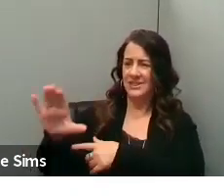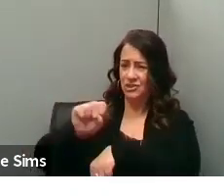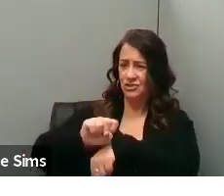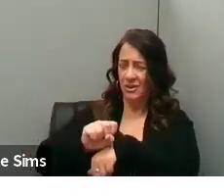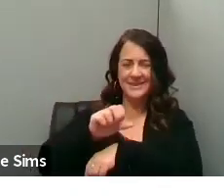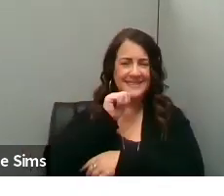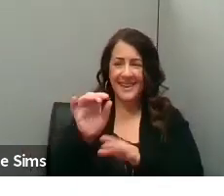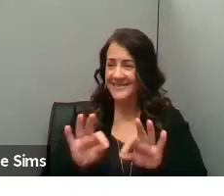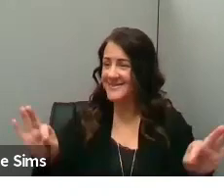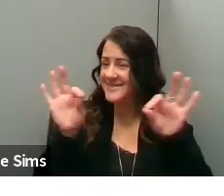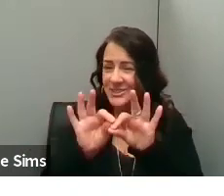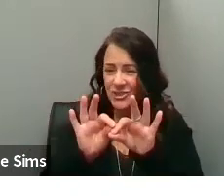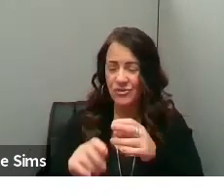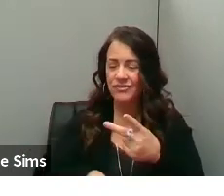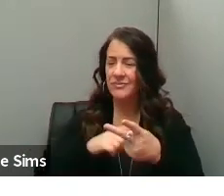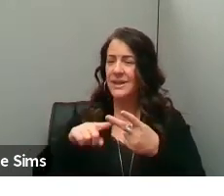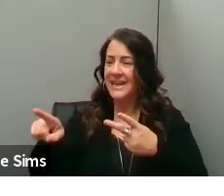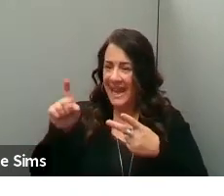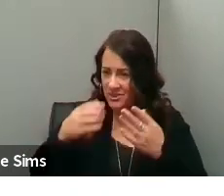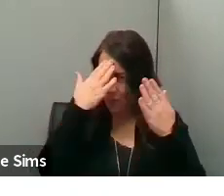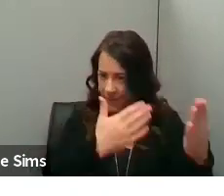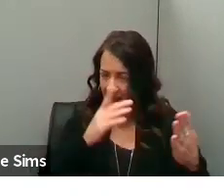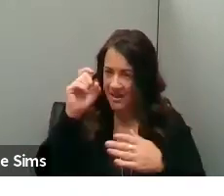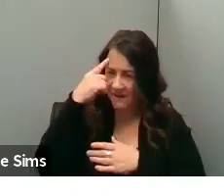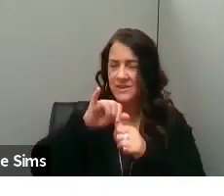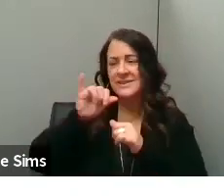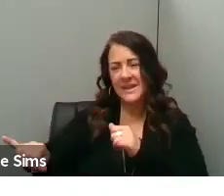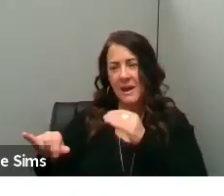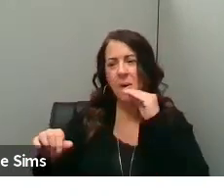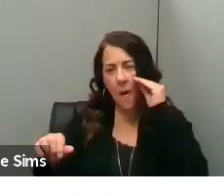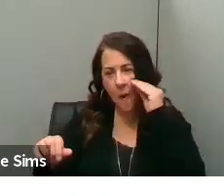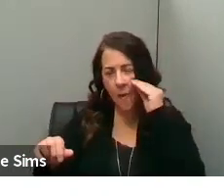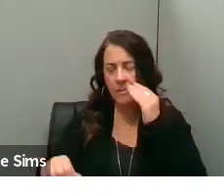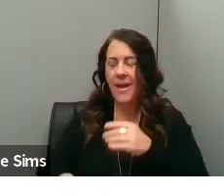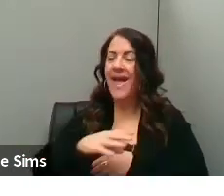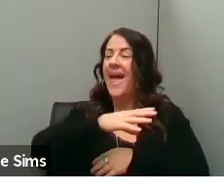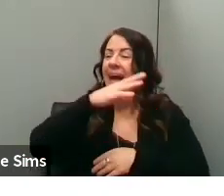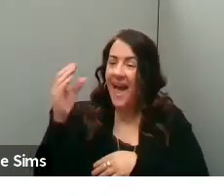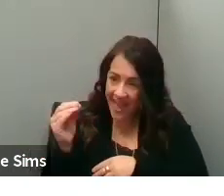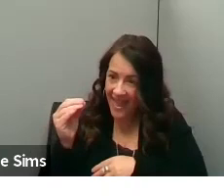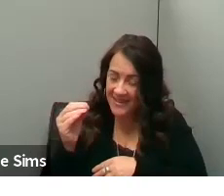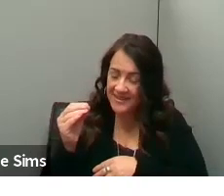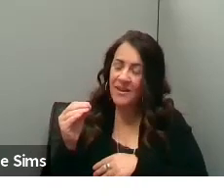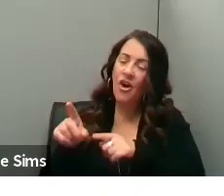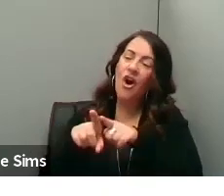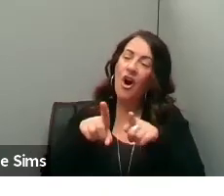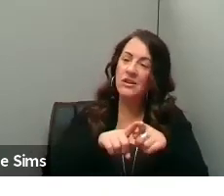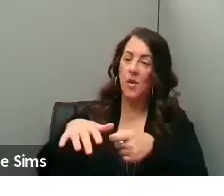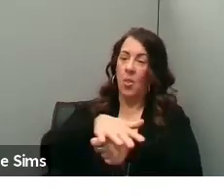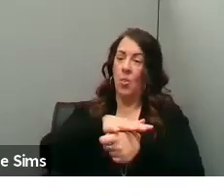the executive order and stay at home. In addition to the executive order, there are